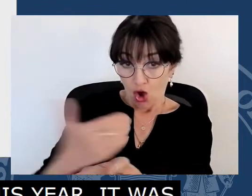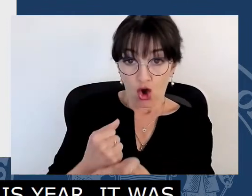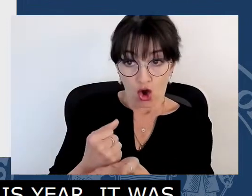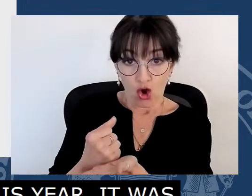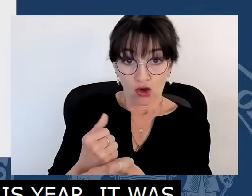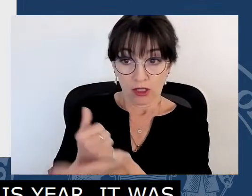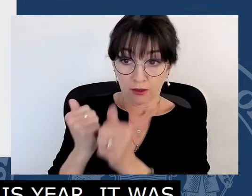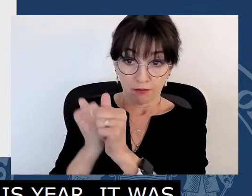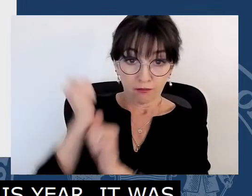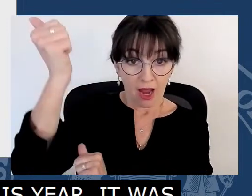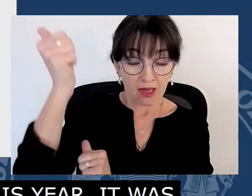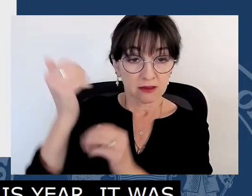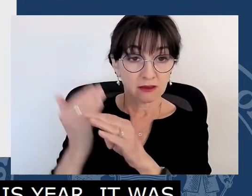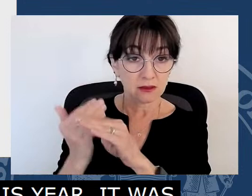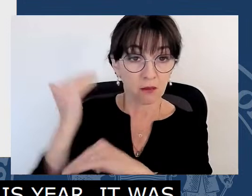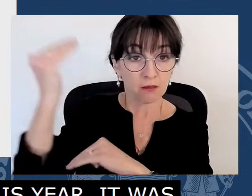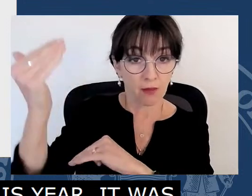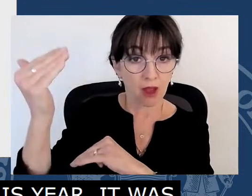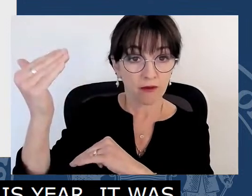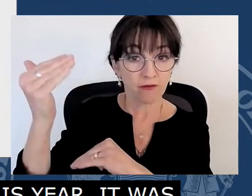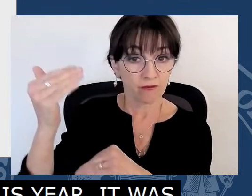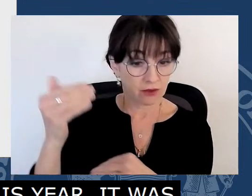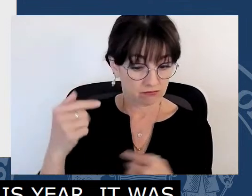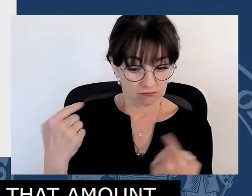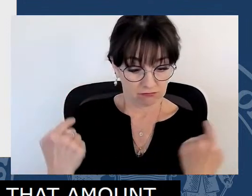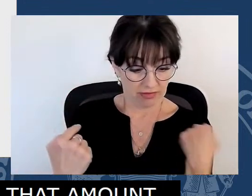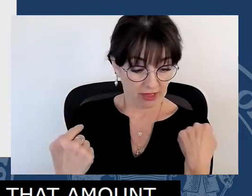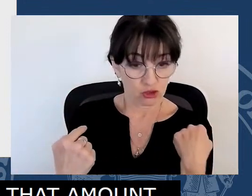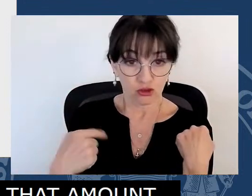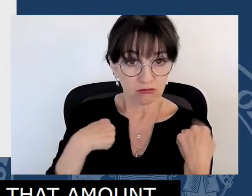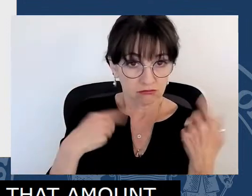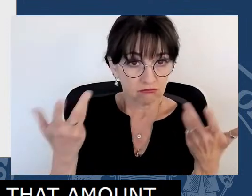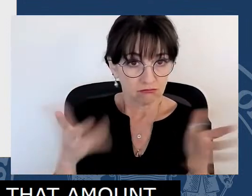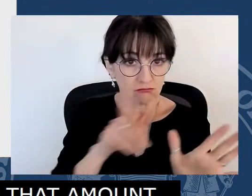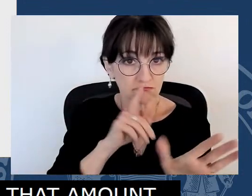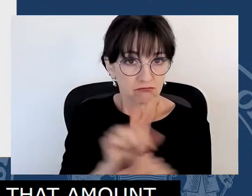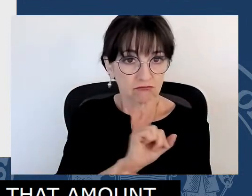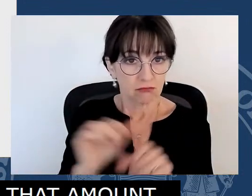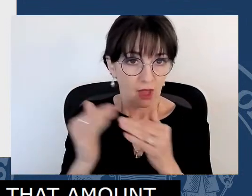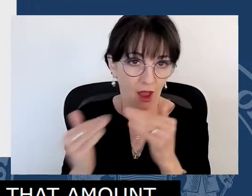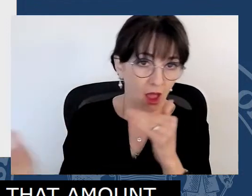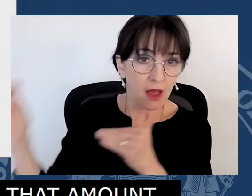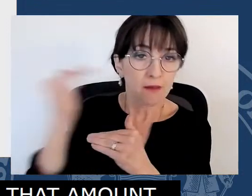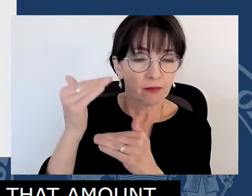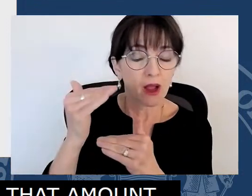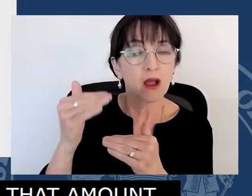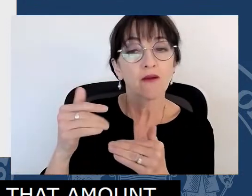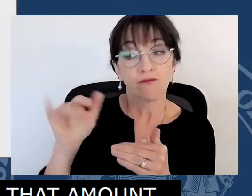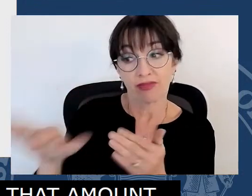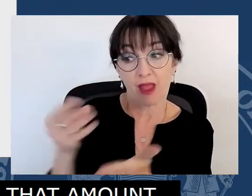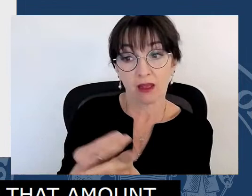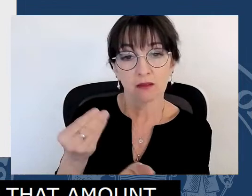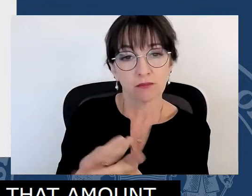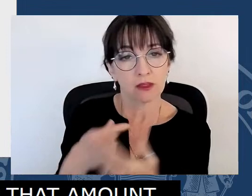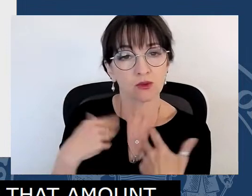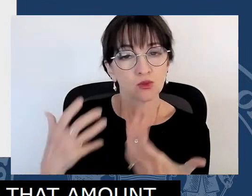year, then we can put it into, we want to put it into one-time things.